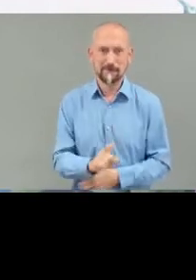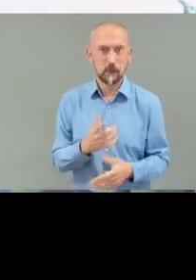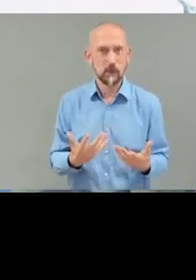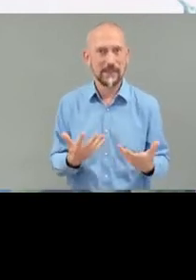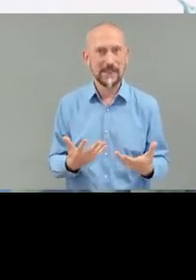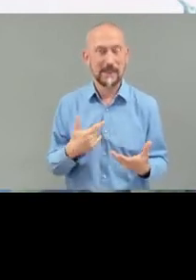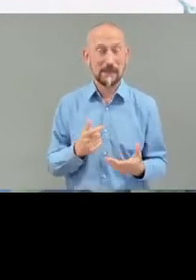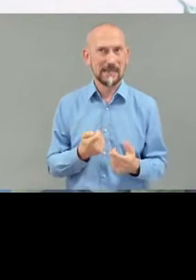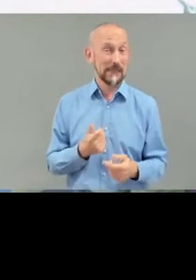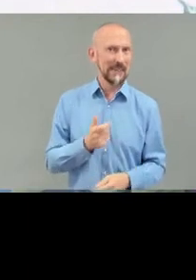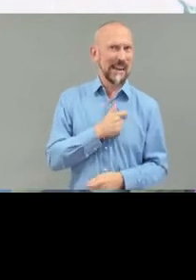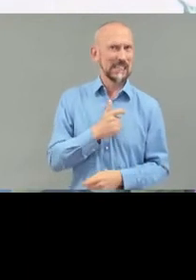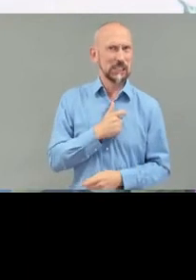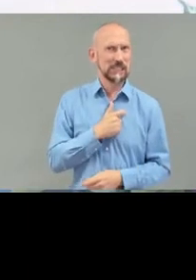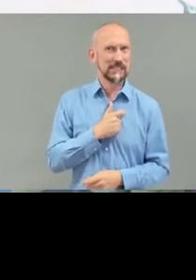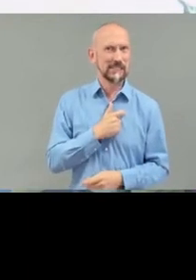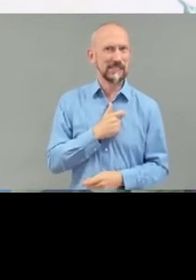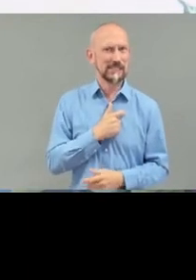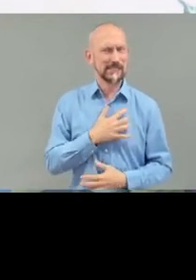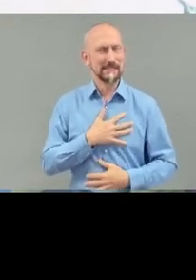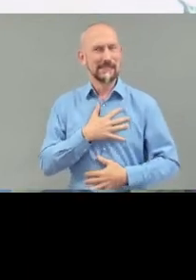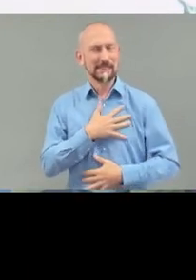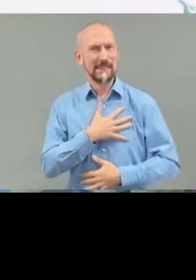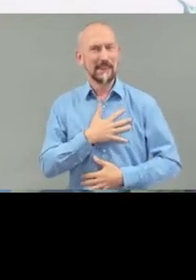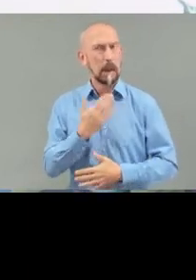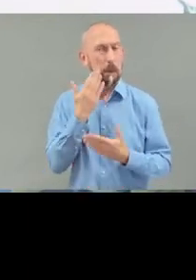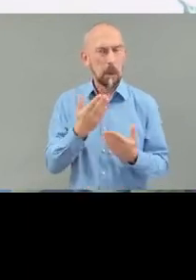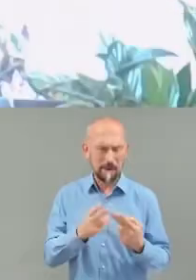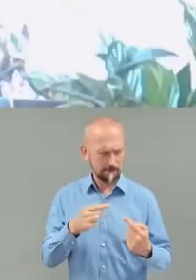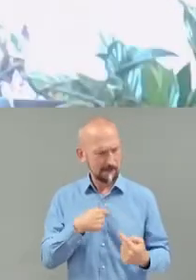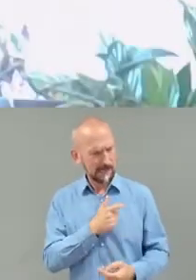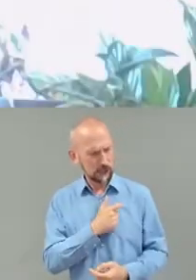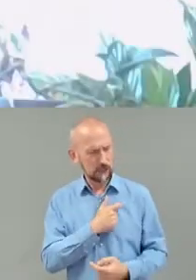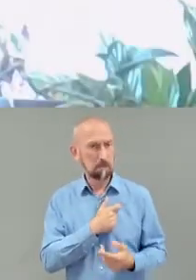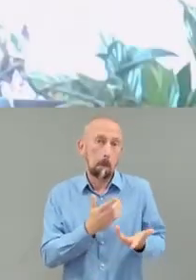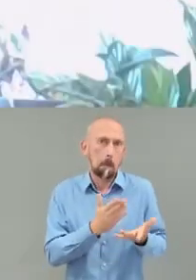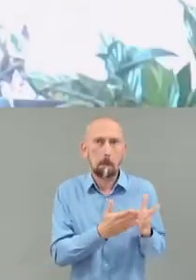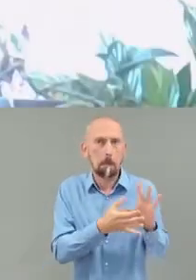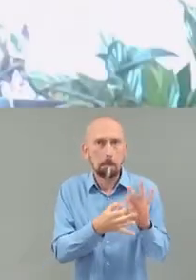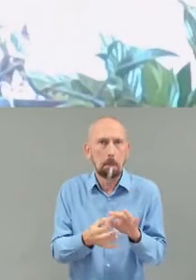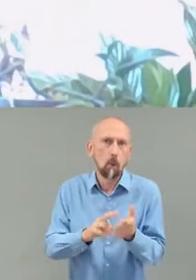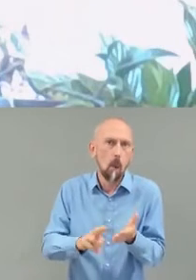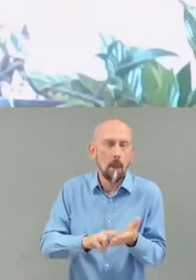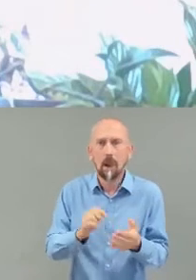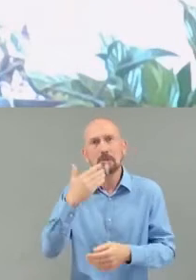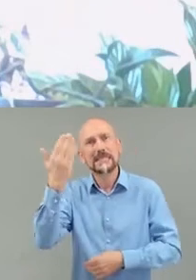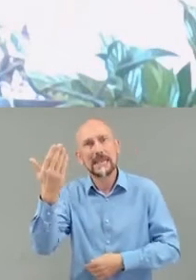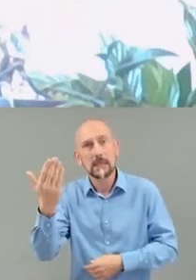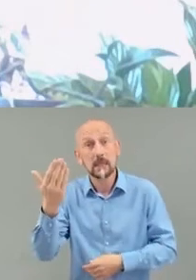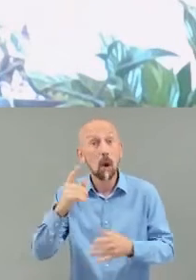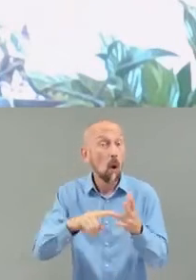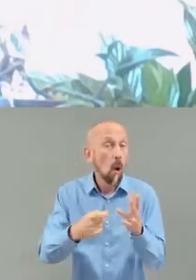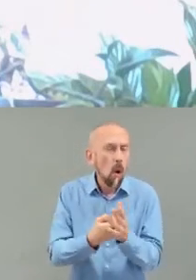kind of reflecting on whether the anxiety is an ordinary one in relation to presenting, or whether there is something particular about this